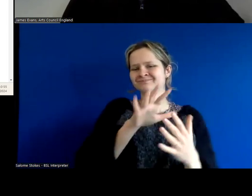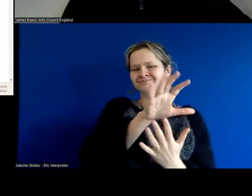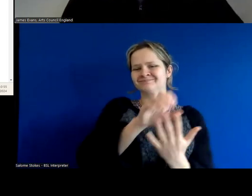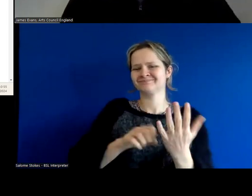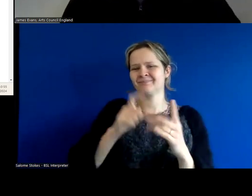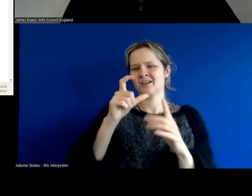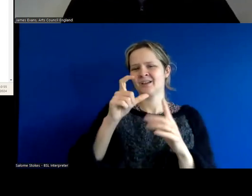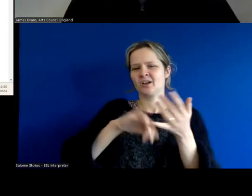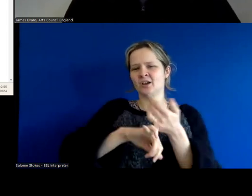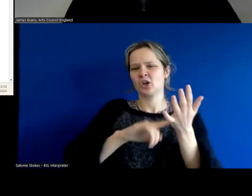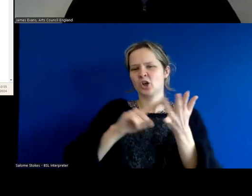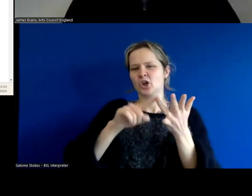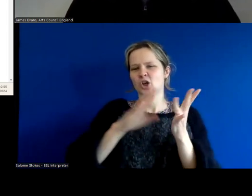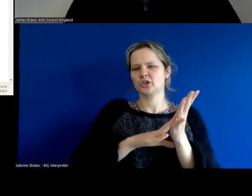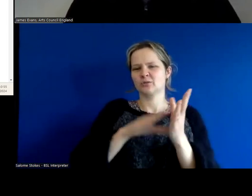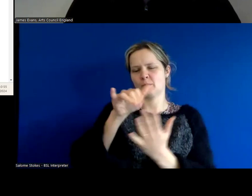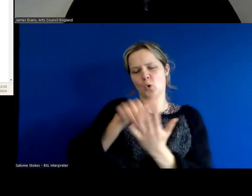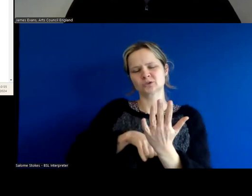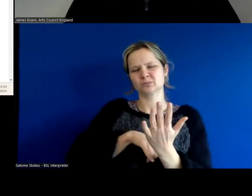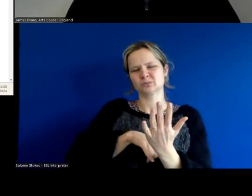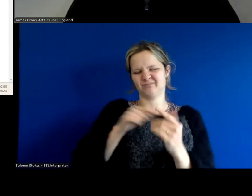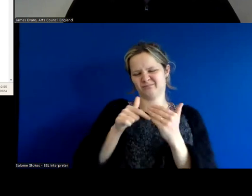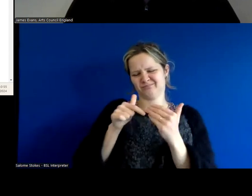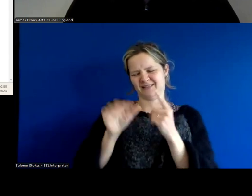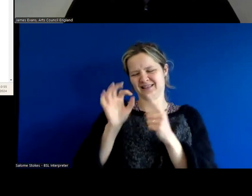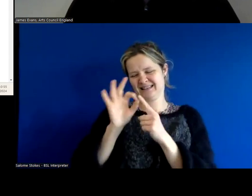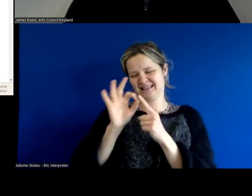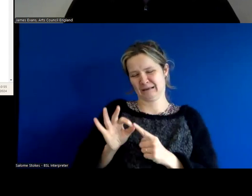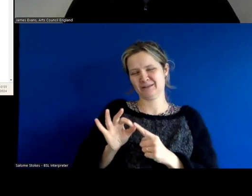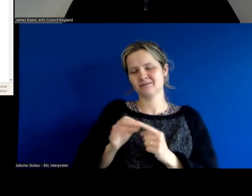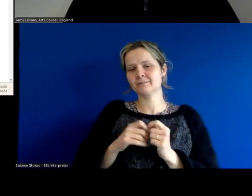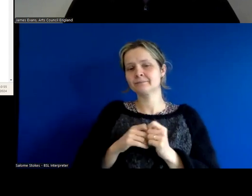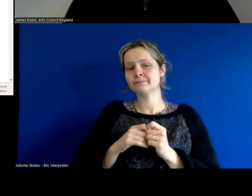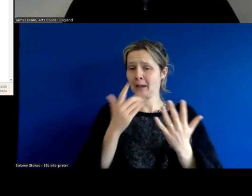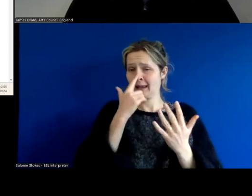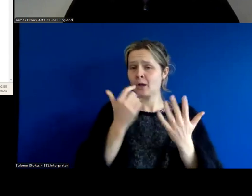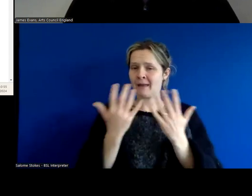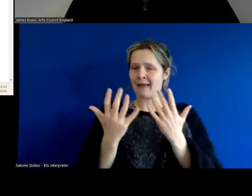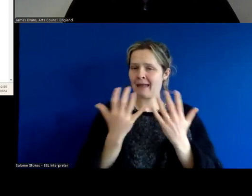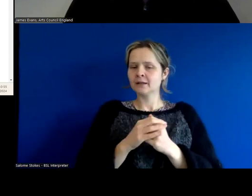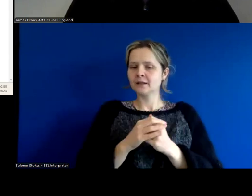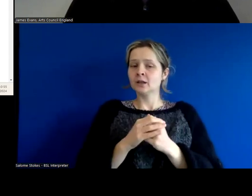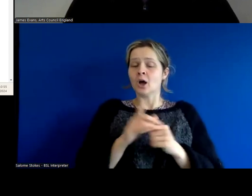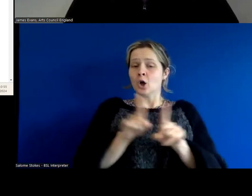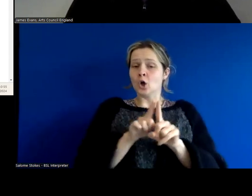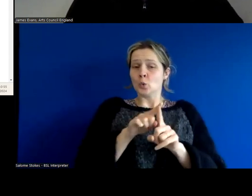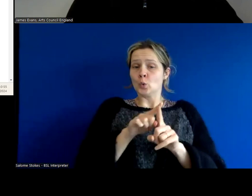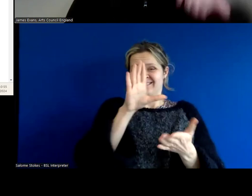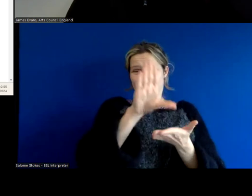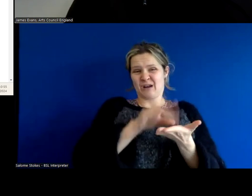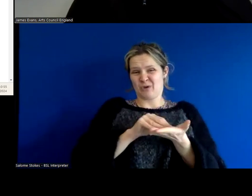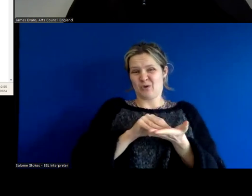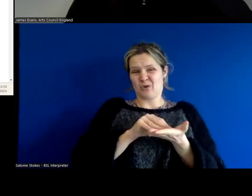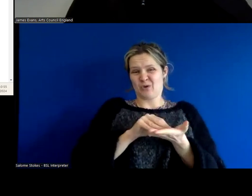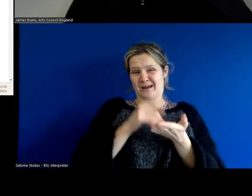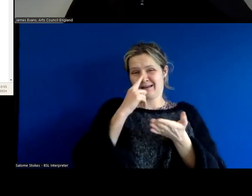granular data about a place. And you can compare. But again, you can download it, and you can download these graphs. So if you